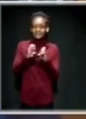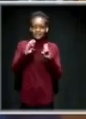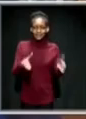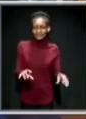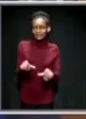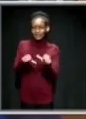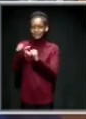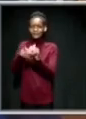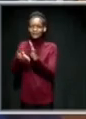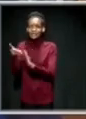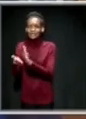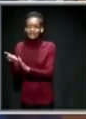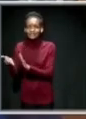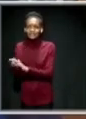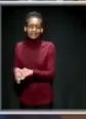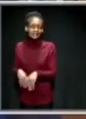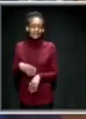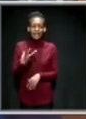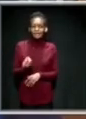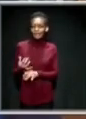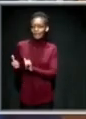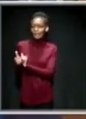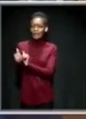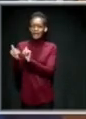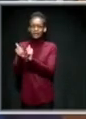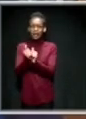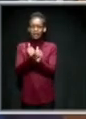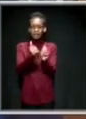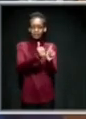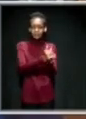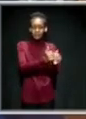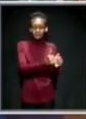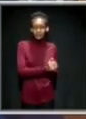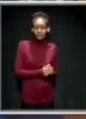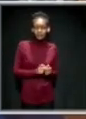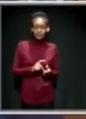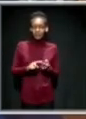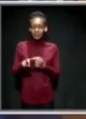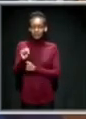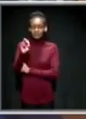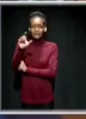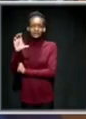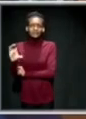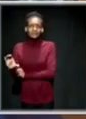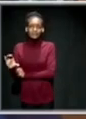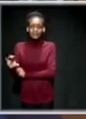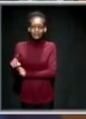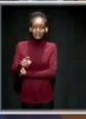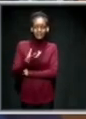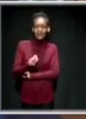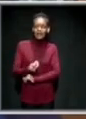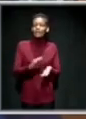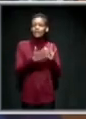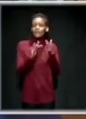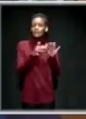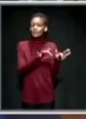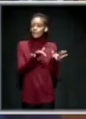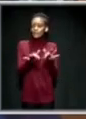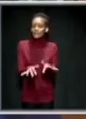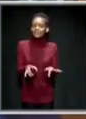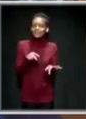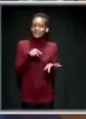social development. We have our partners from the national lotteries. We have our community people, the people who